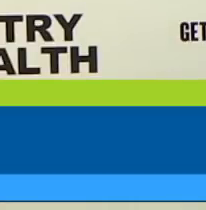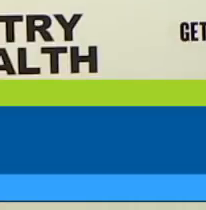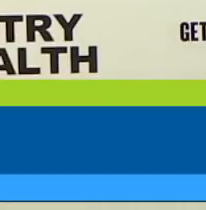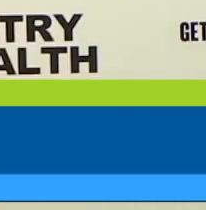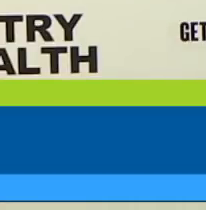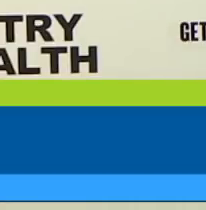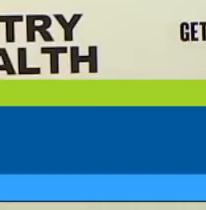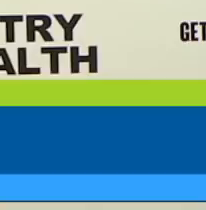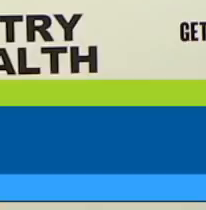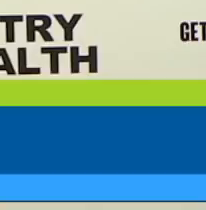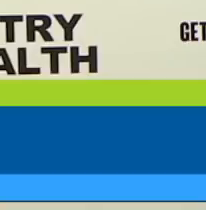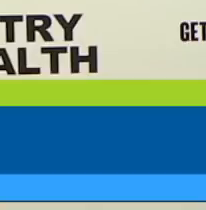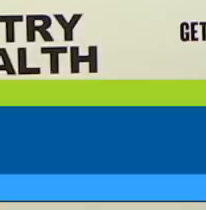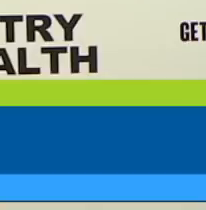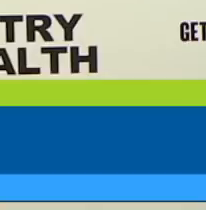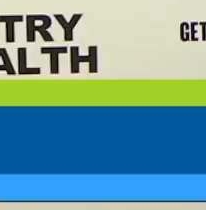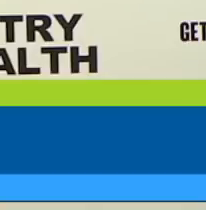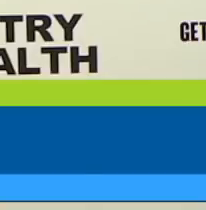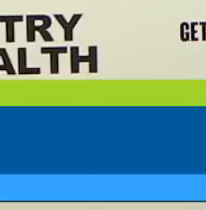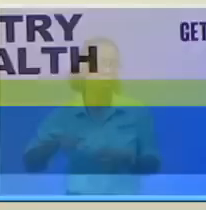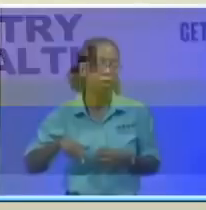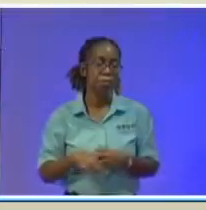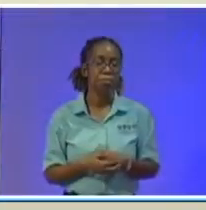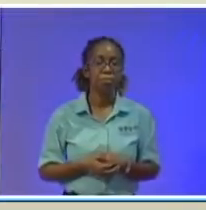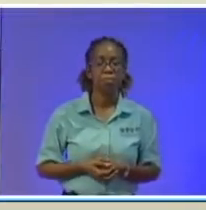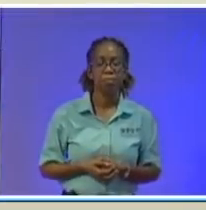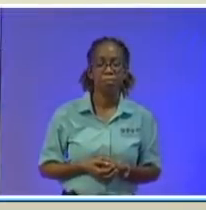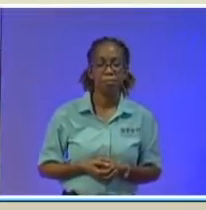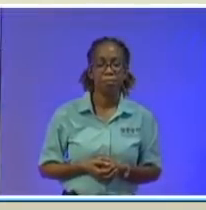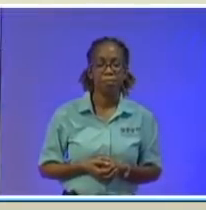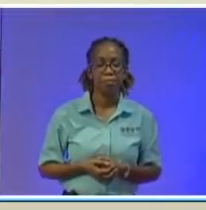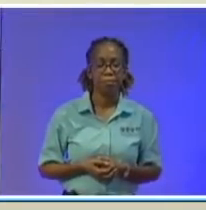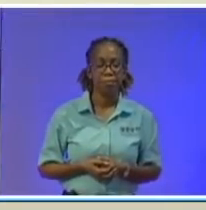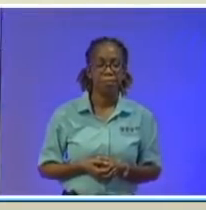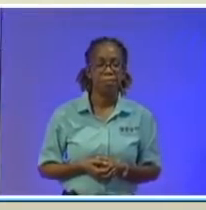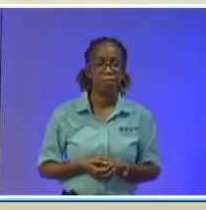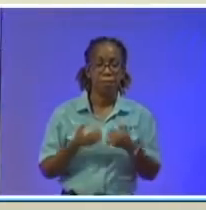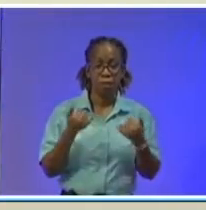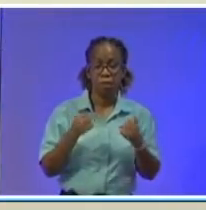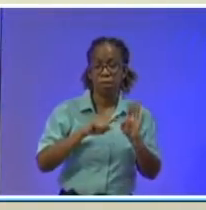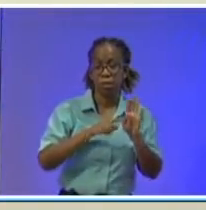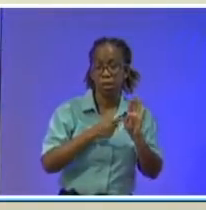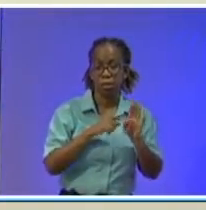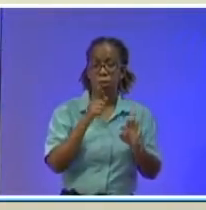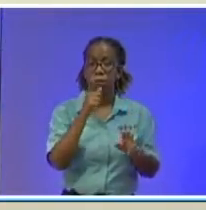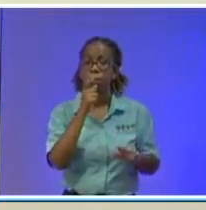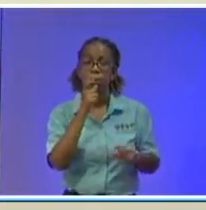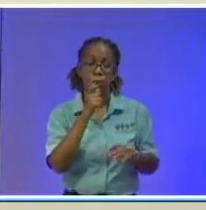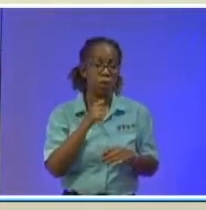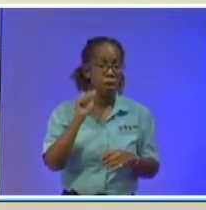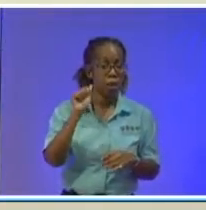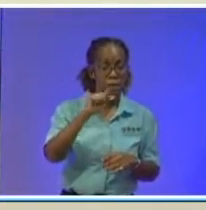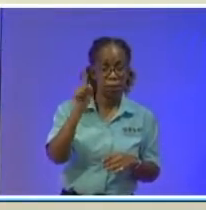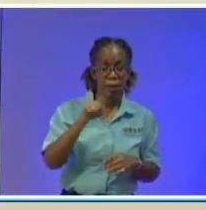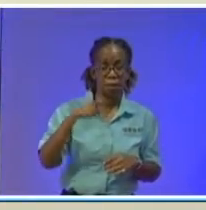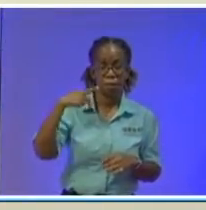permits. Please note that we will start with azpnews.com. Good